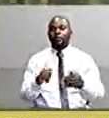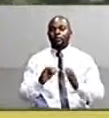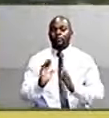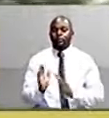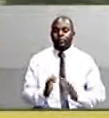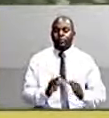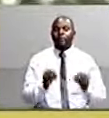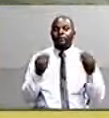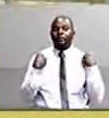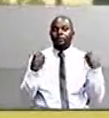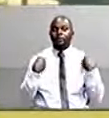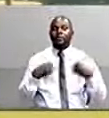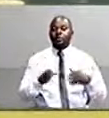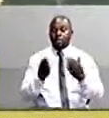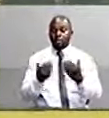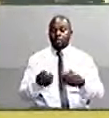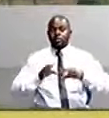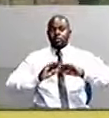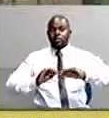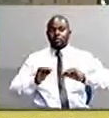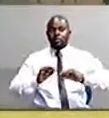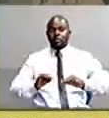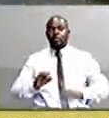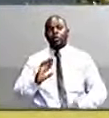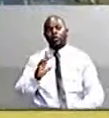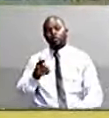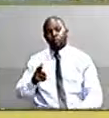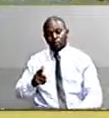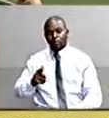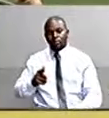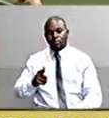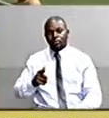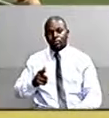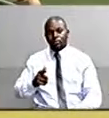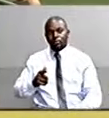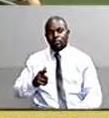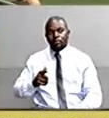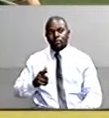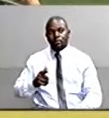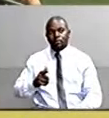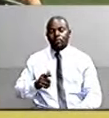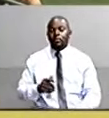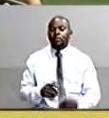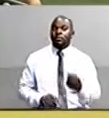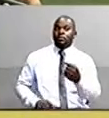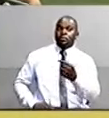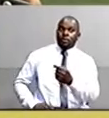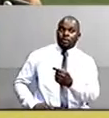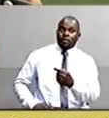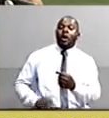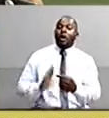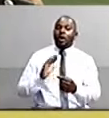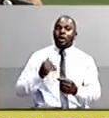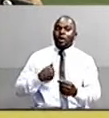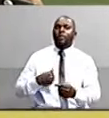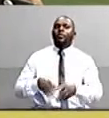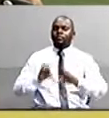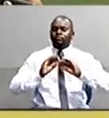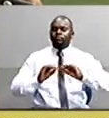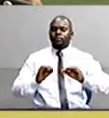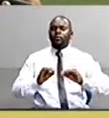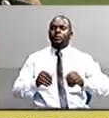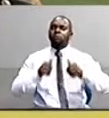and currently train at the Star Time Stadium in Mogogo. So far, our training is so good. As